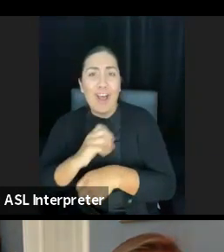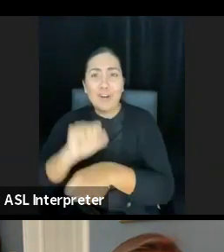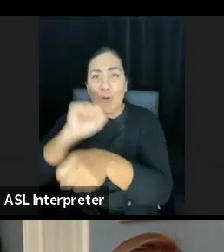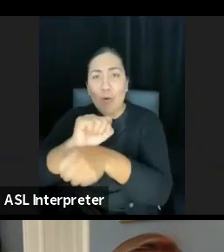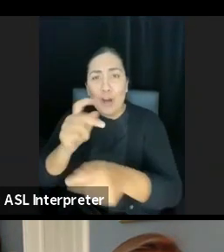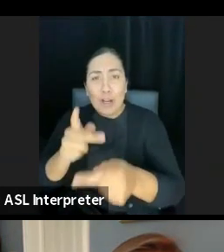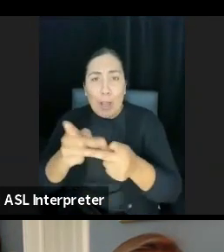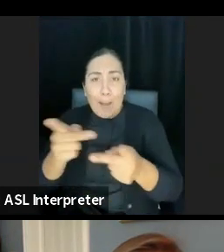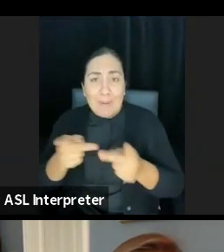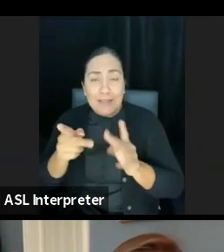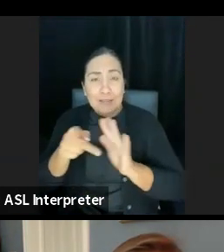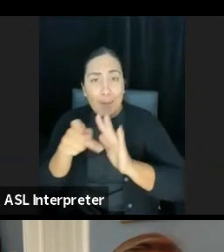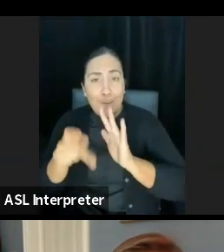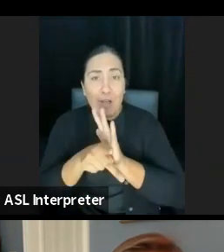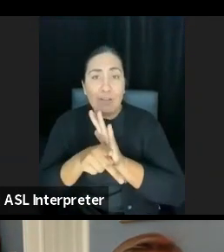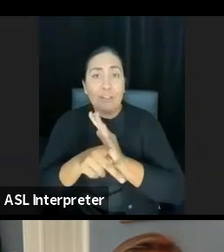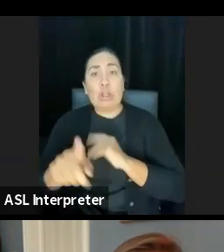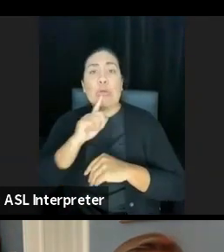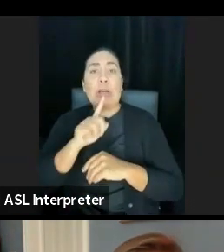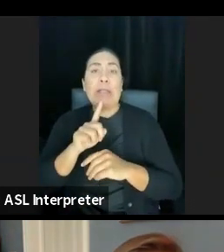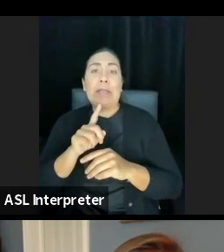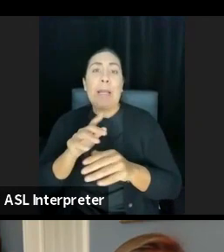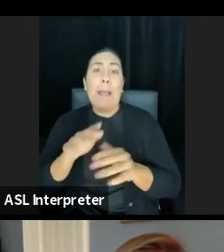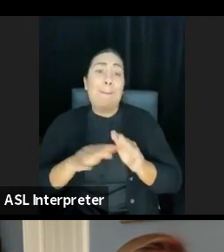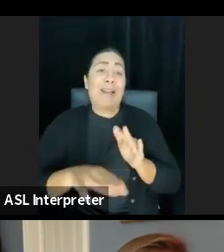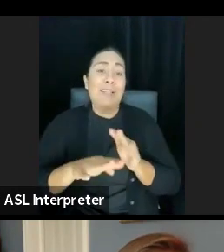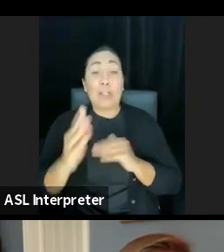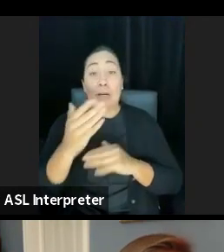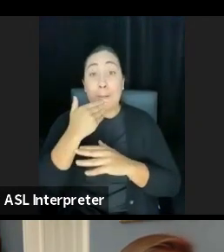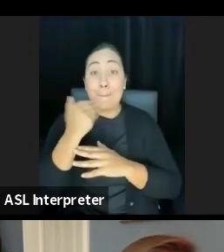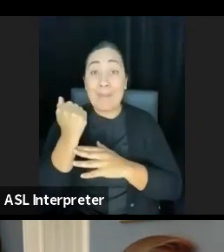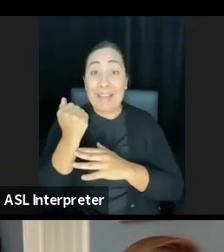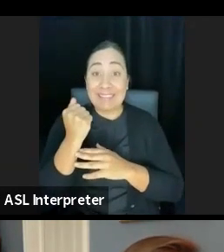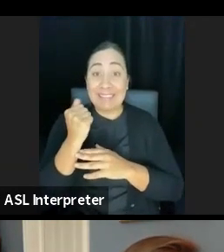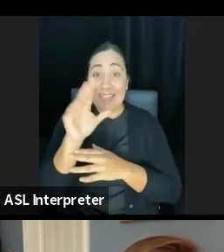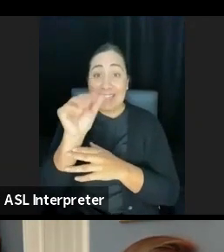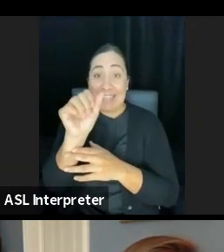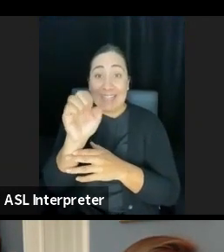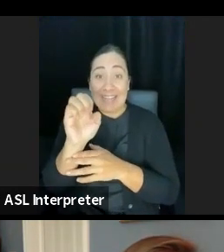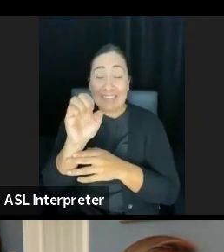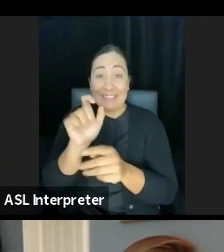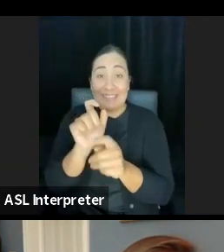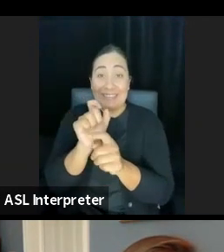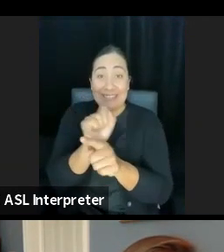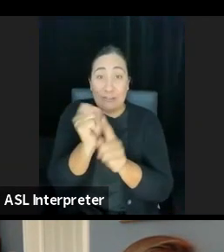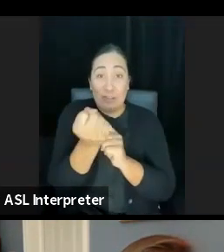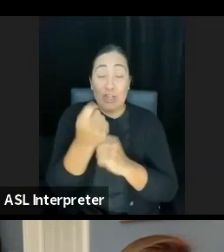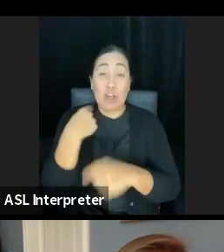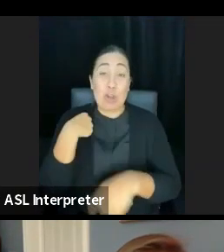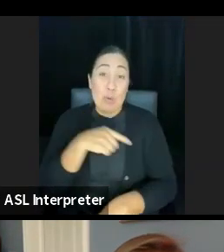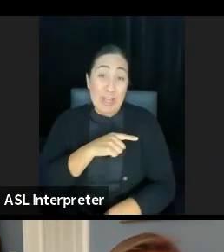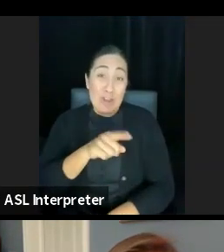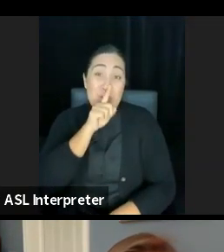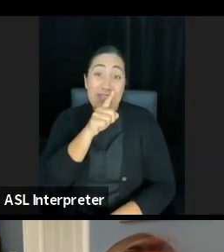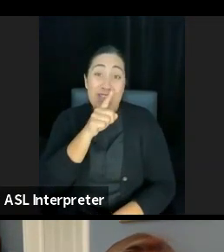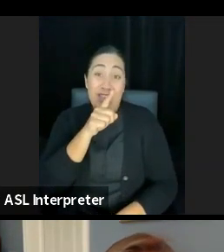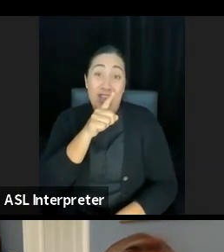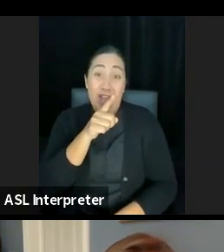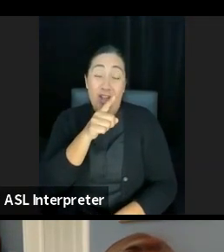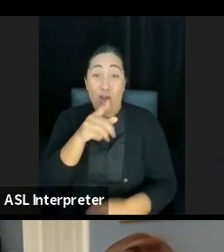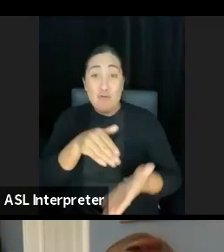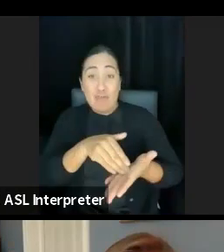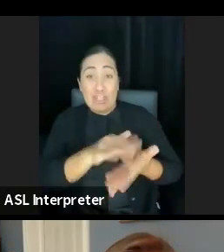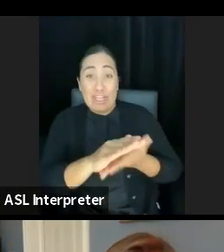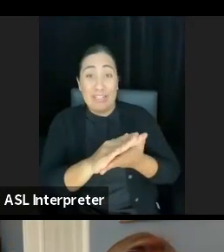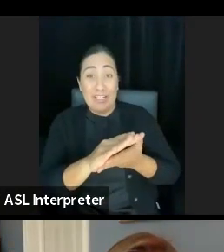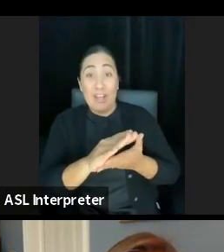that are based on a best case scenario, we are absolutely rejecting the reality of what we are, which